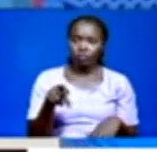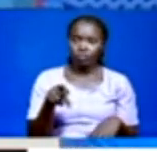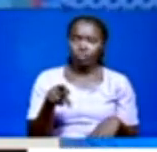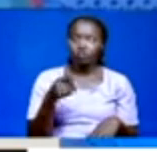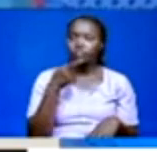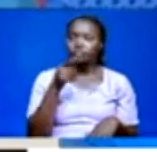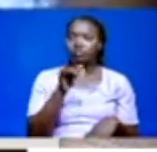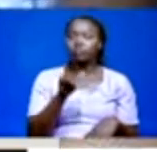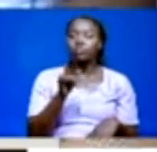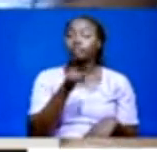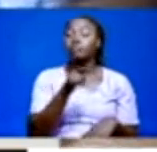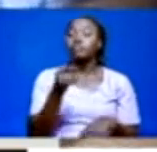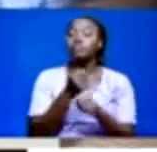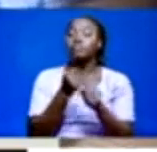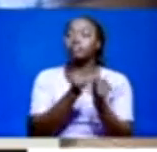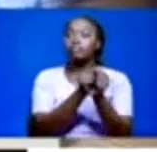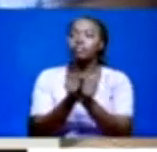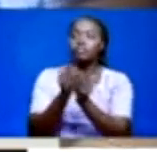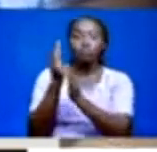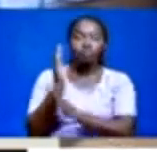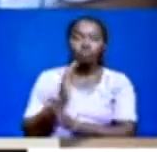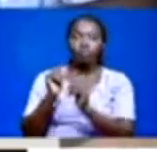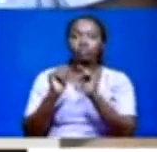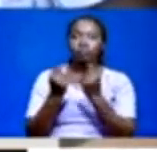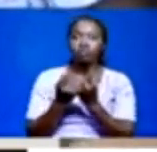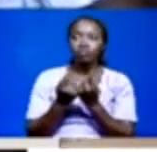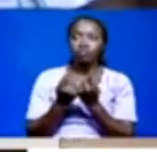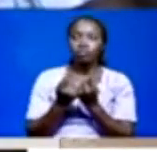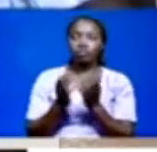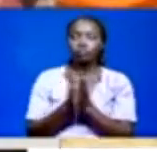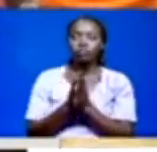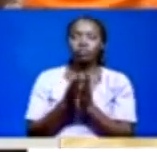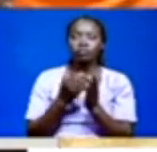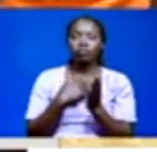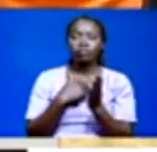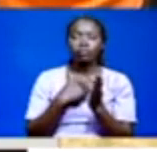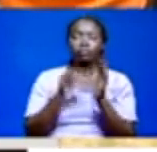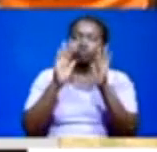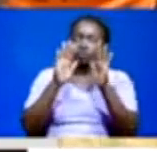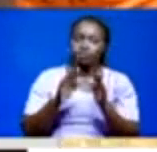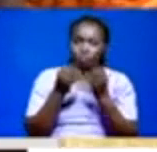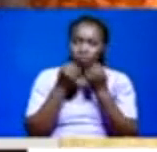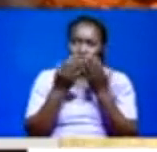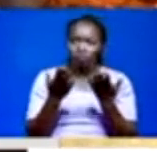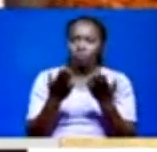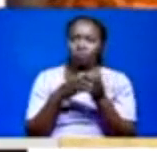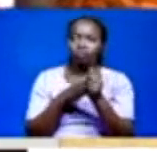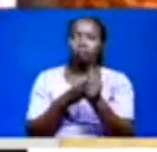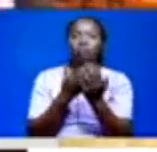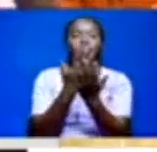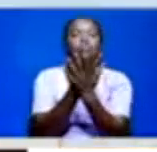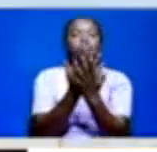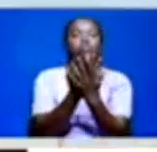that they are working together with the security team and they have obtained crucial information which will lead to the arrest of